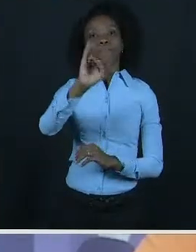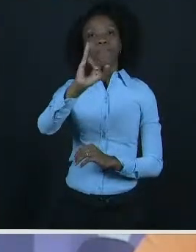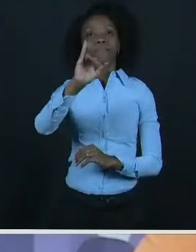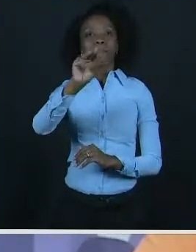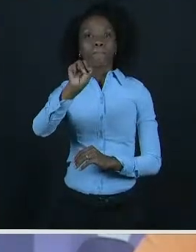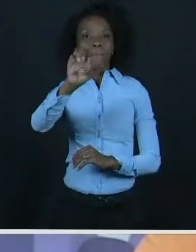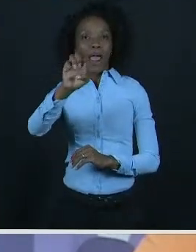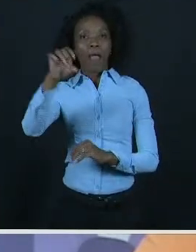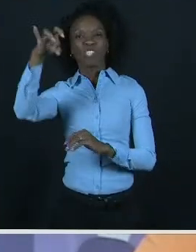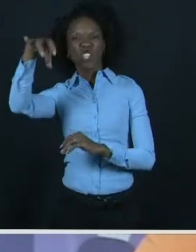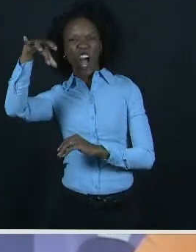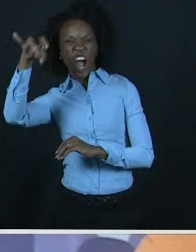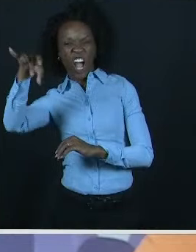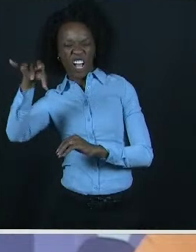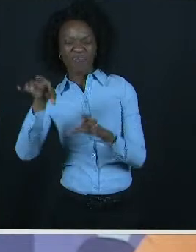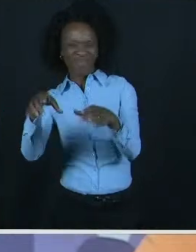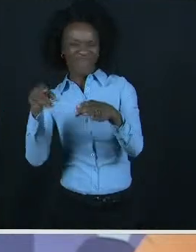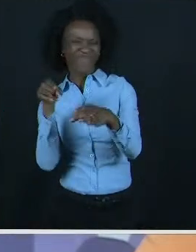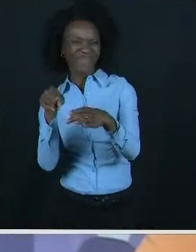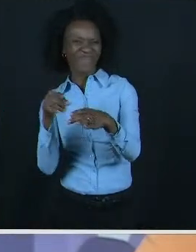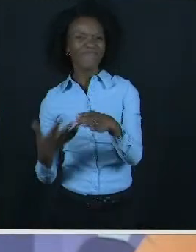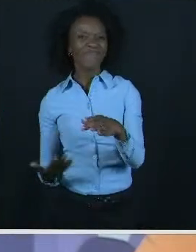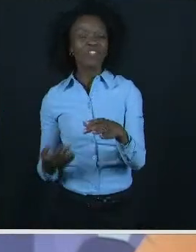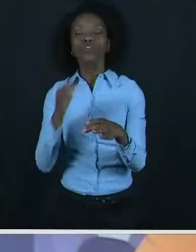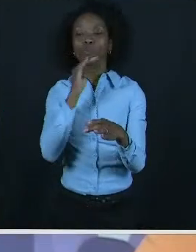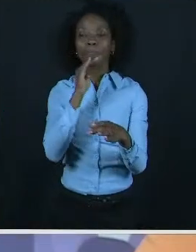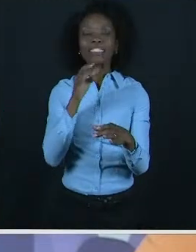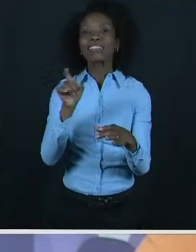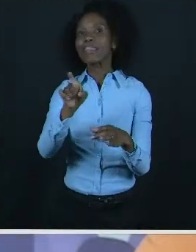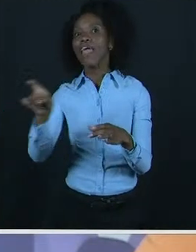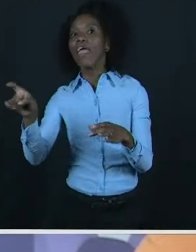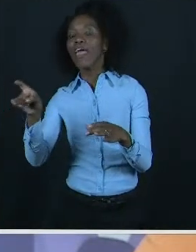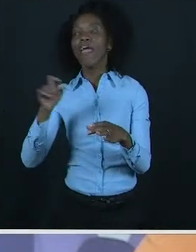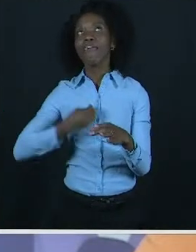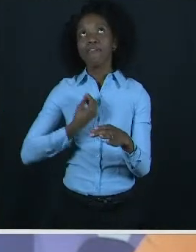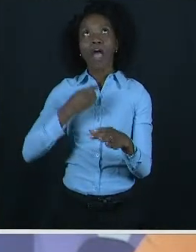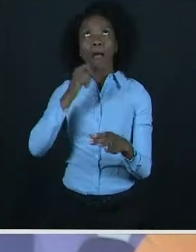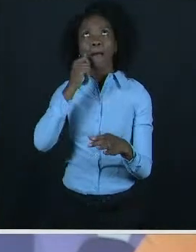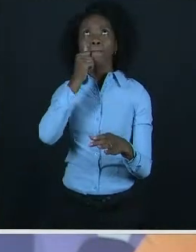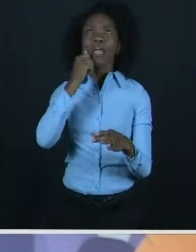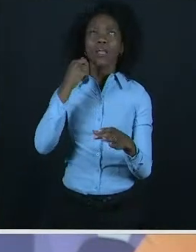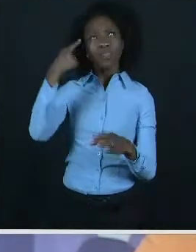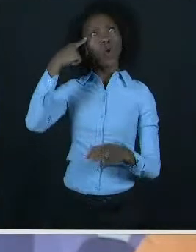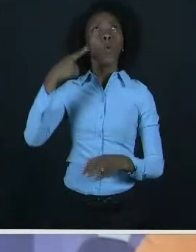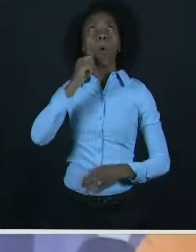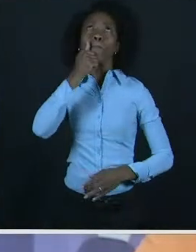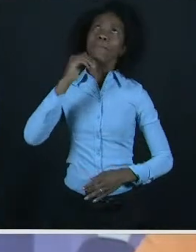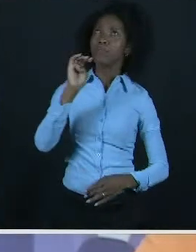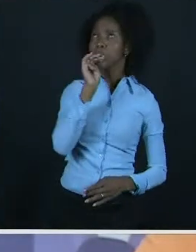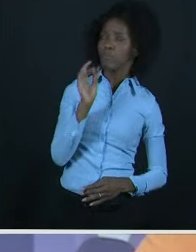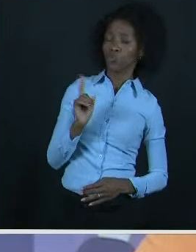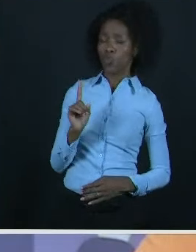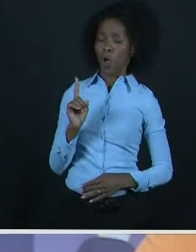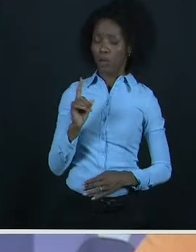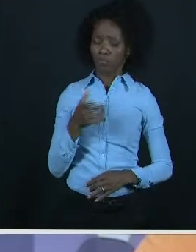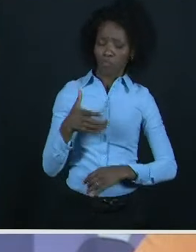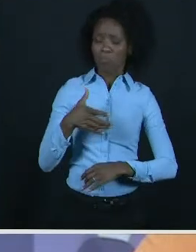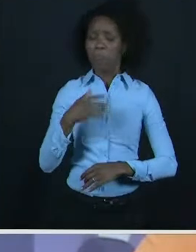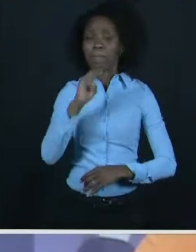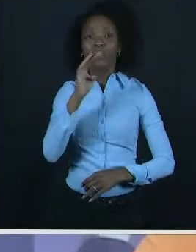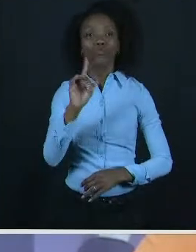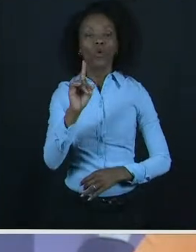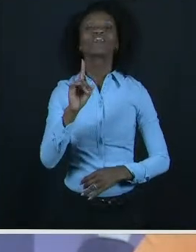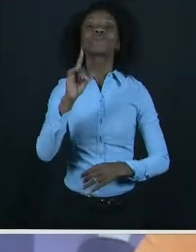on redefining masculinity amongst young men. This program needs to be rolled out to